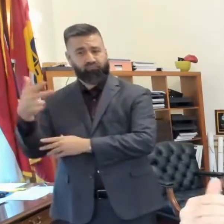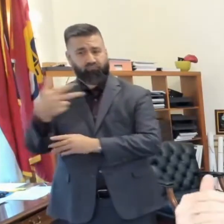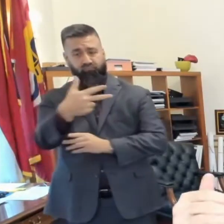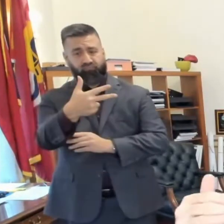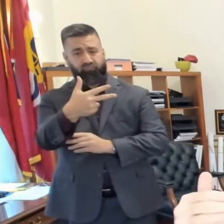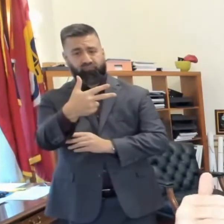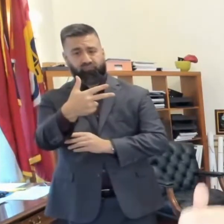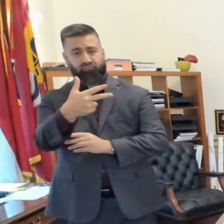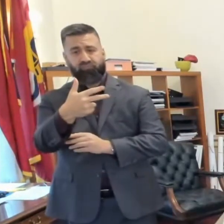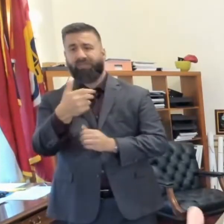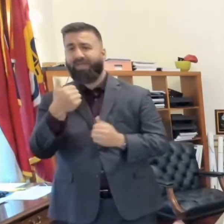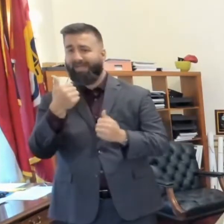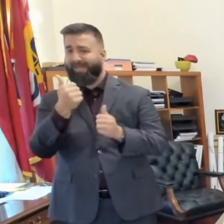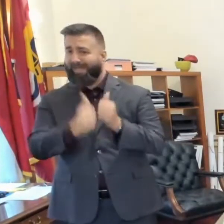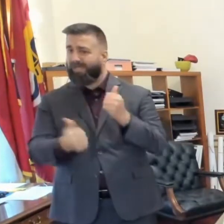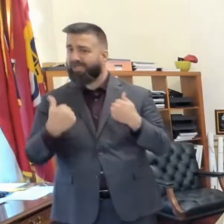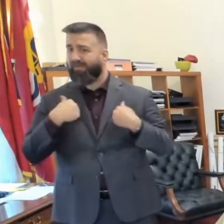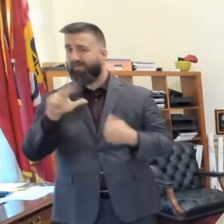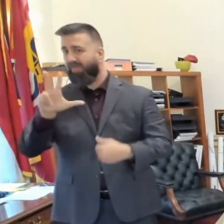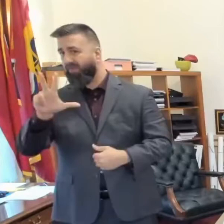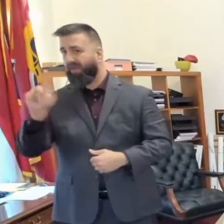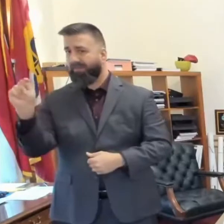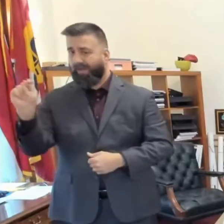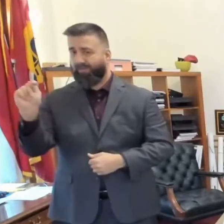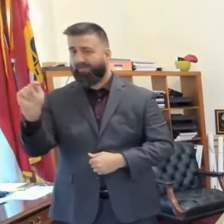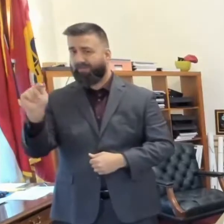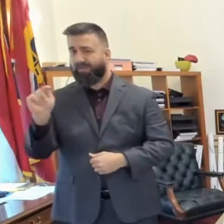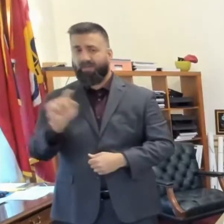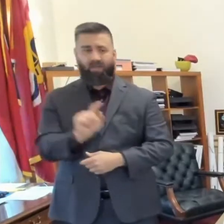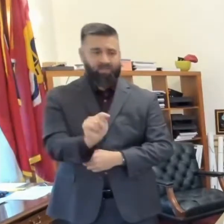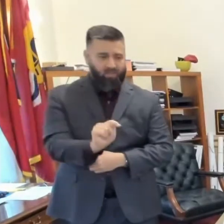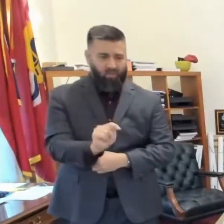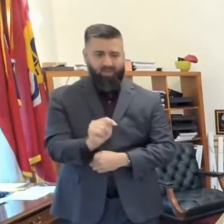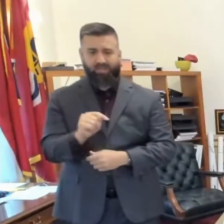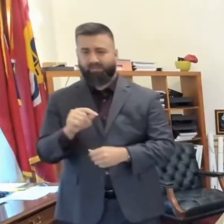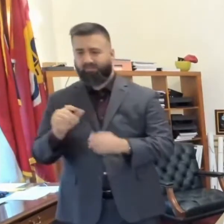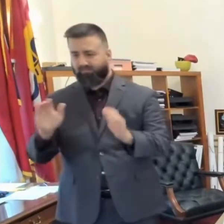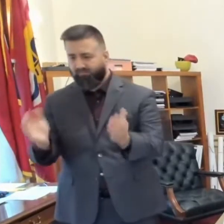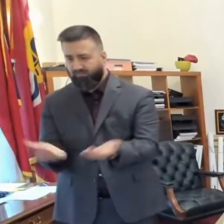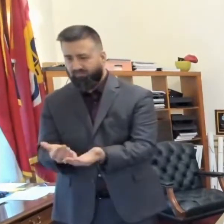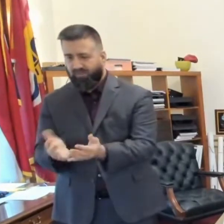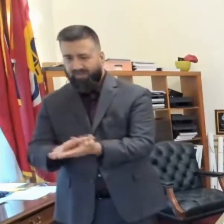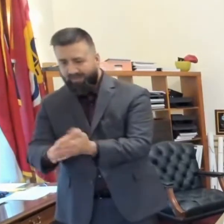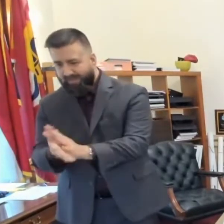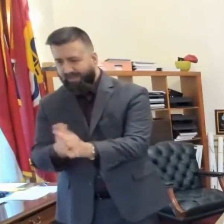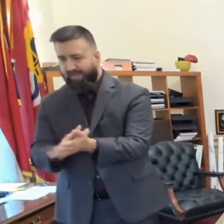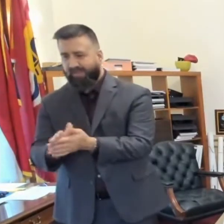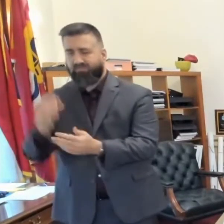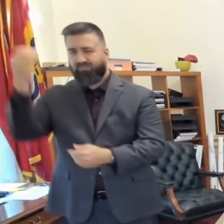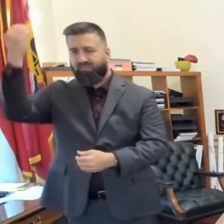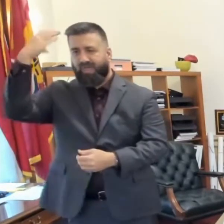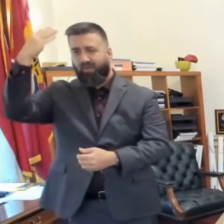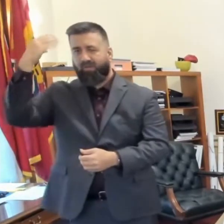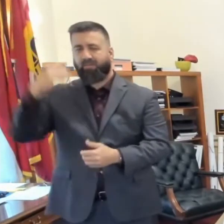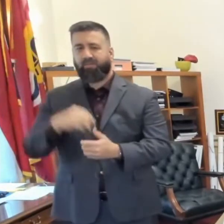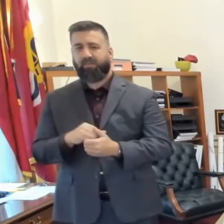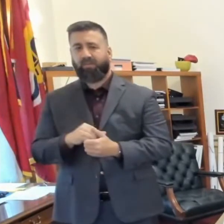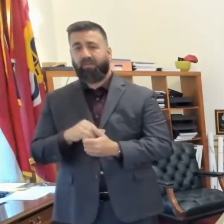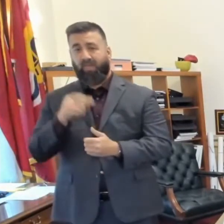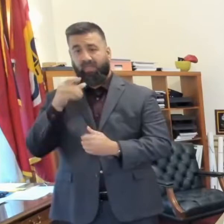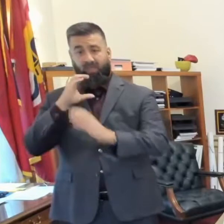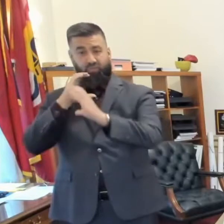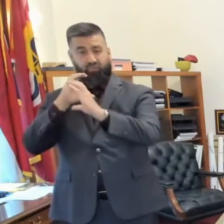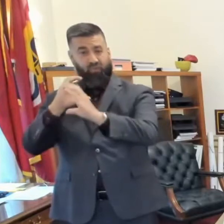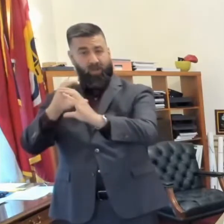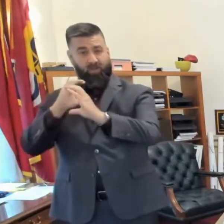it. It's a toilet, a sink, and a shower. And they will go a couple of times a week to the encampments where